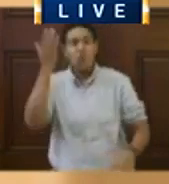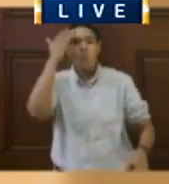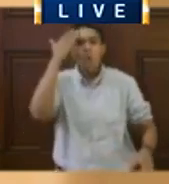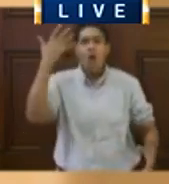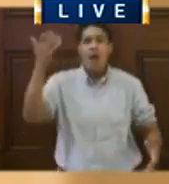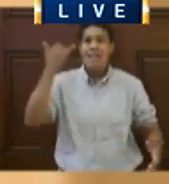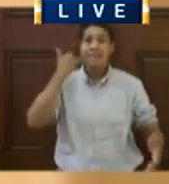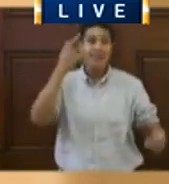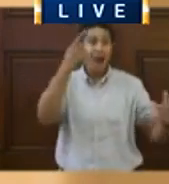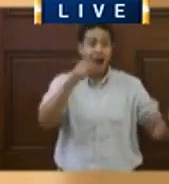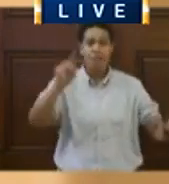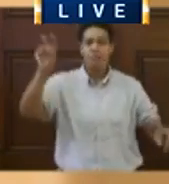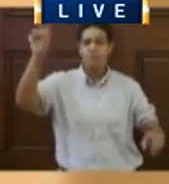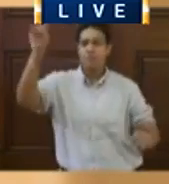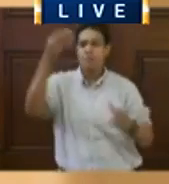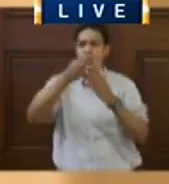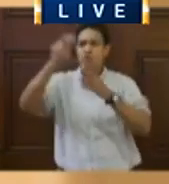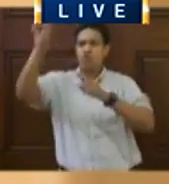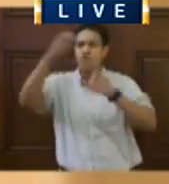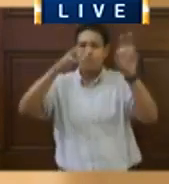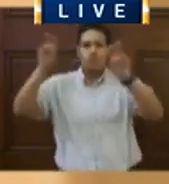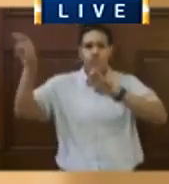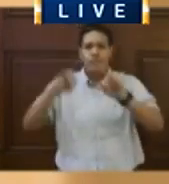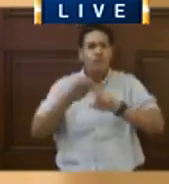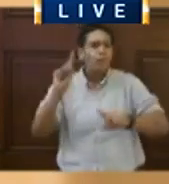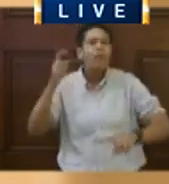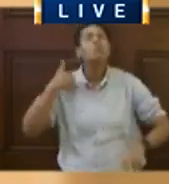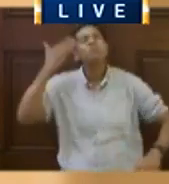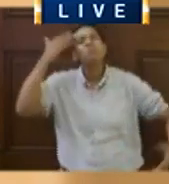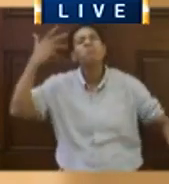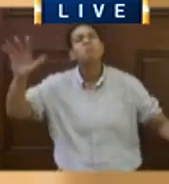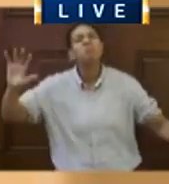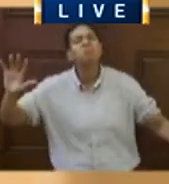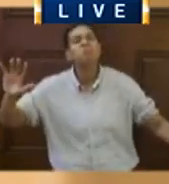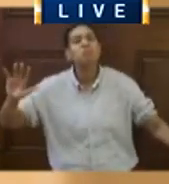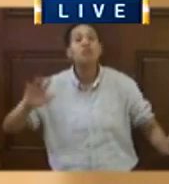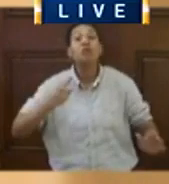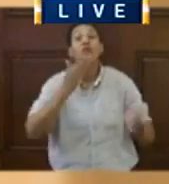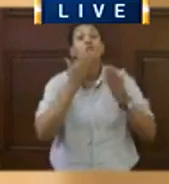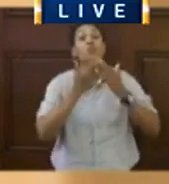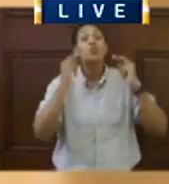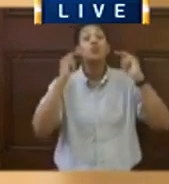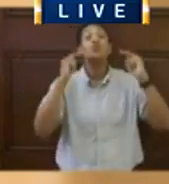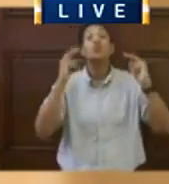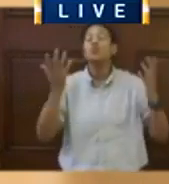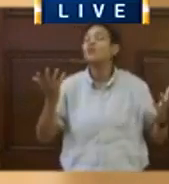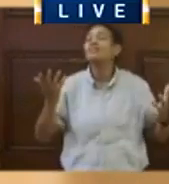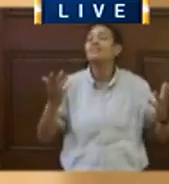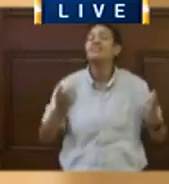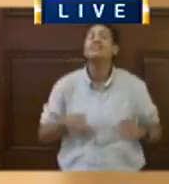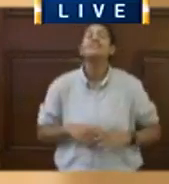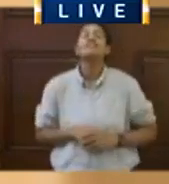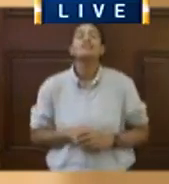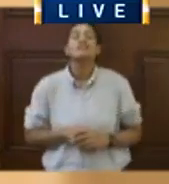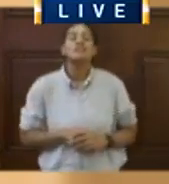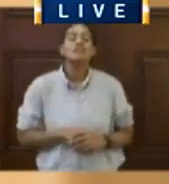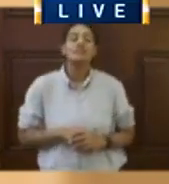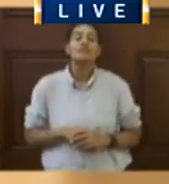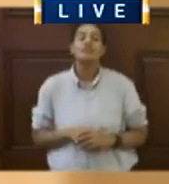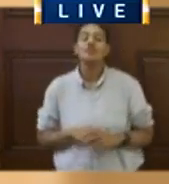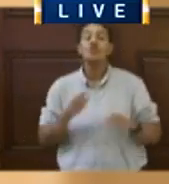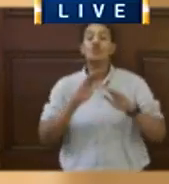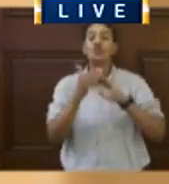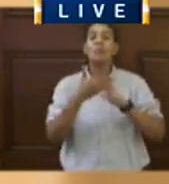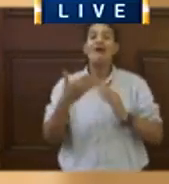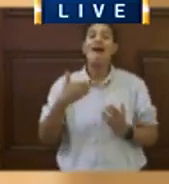depending on the various levels of intensity. And the good news in all of this is that Jamaica has options.